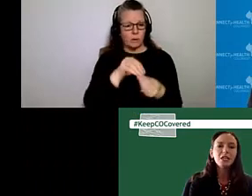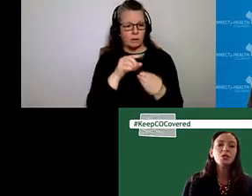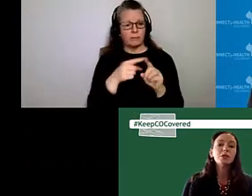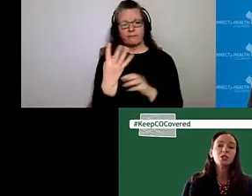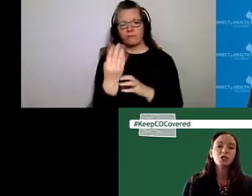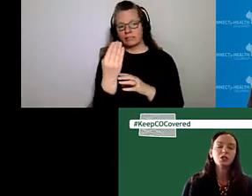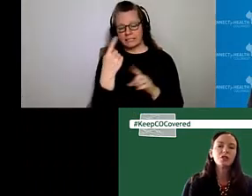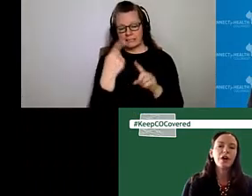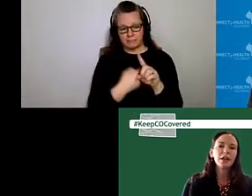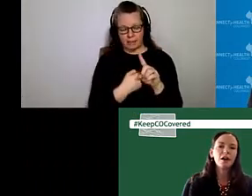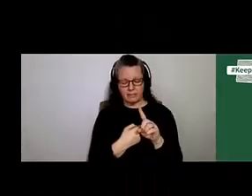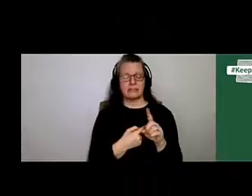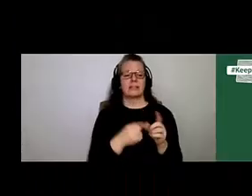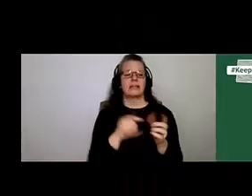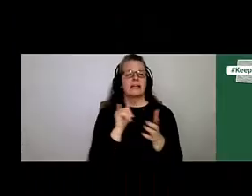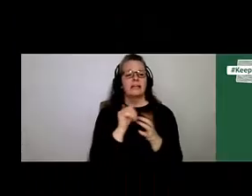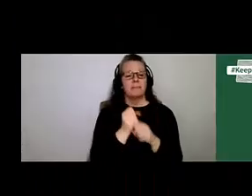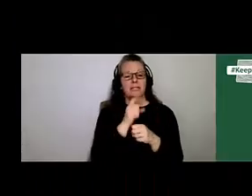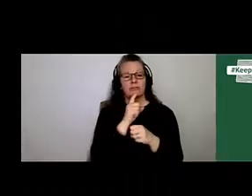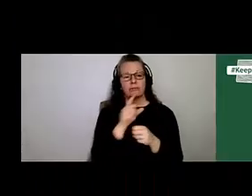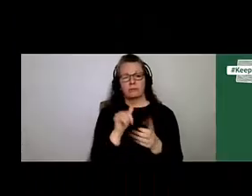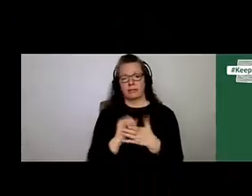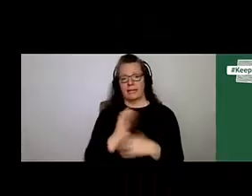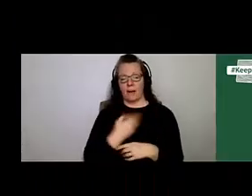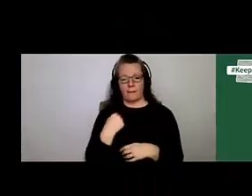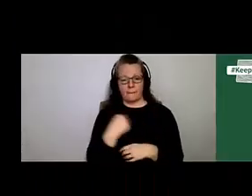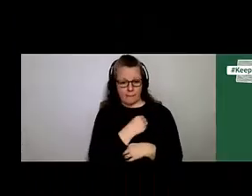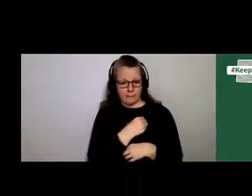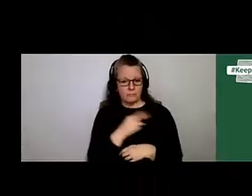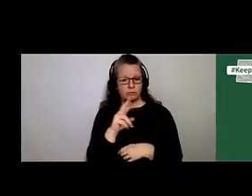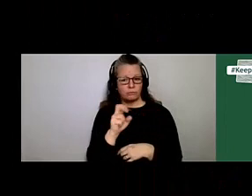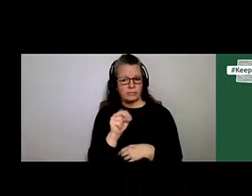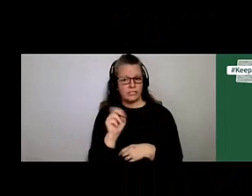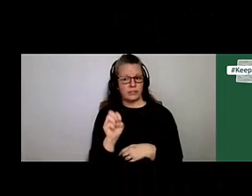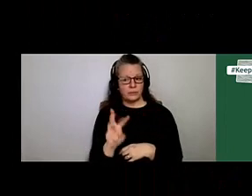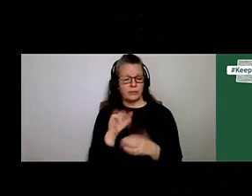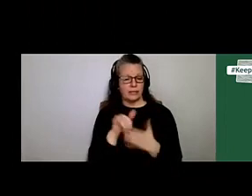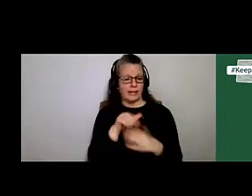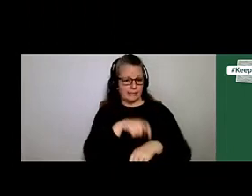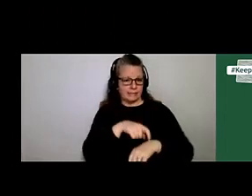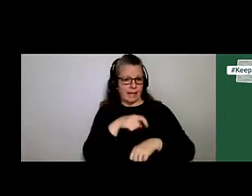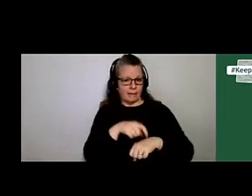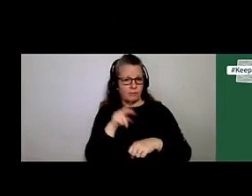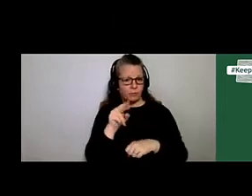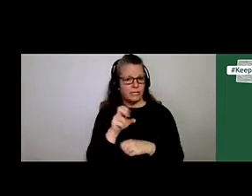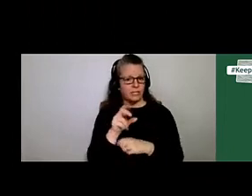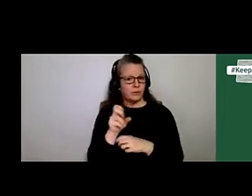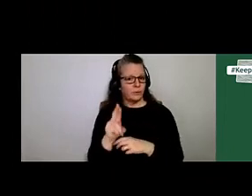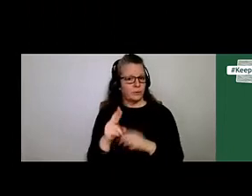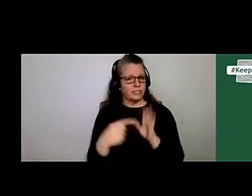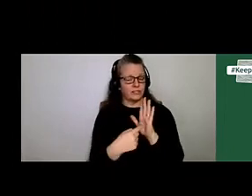noticing, to ensure that our members are renewed at the time that their renewal is